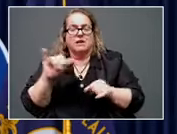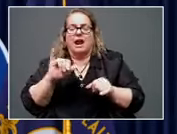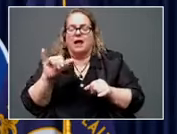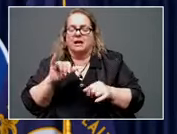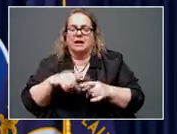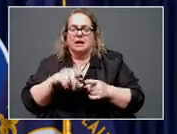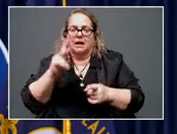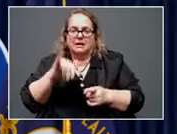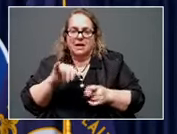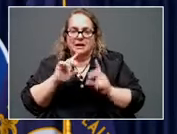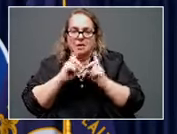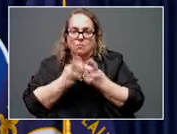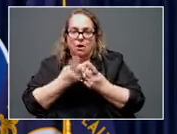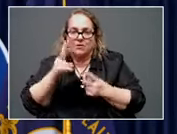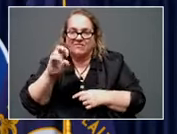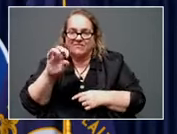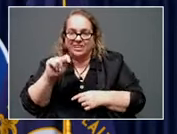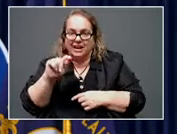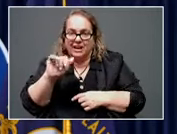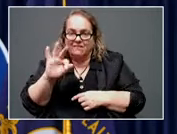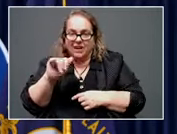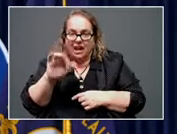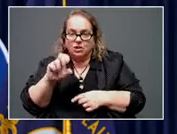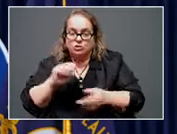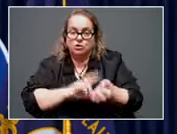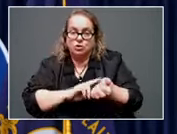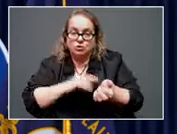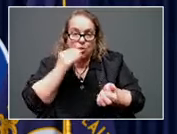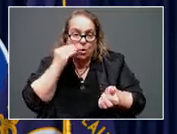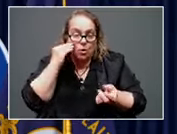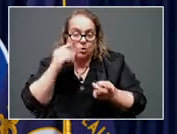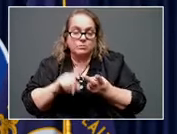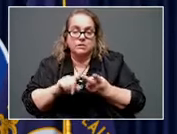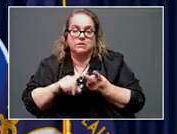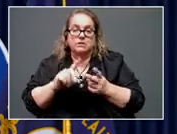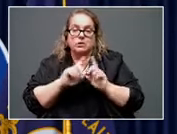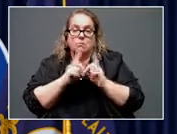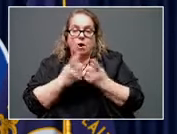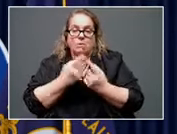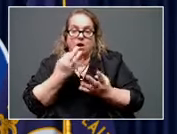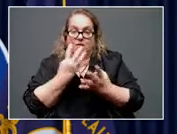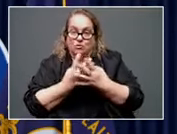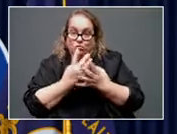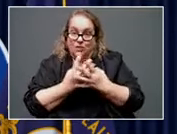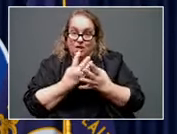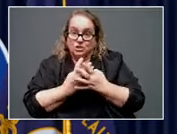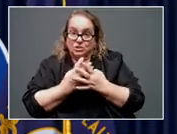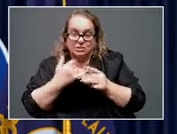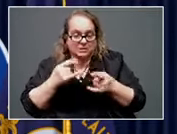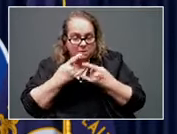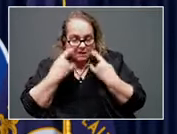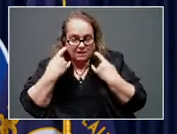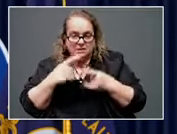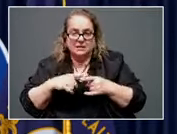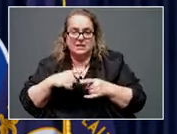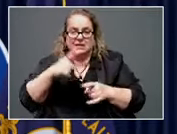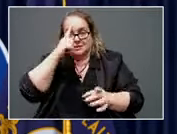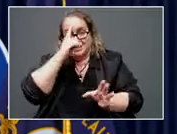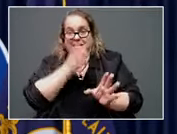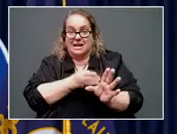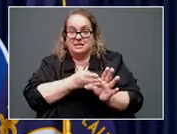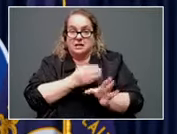Department of Veterans Affairs nursing homes, Department of Corrections, our correctional institutions, our psychiatric hospitals under the Cabinet